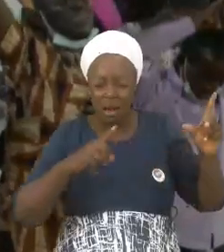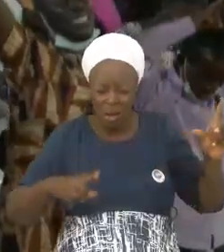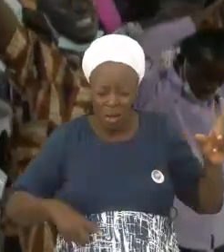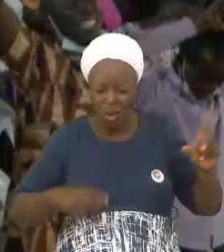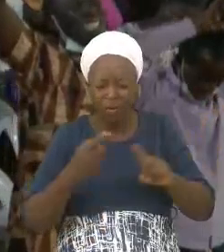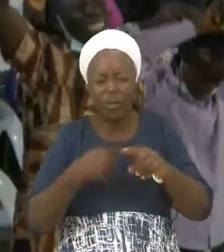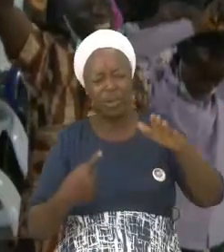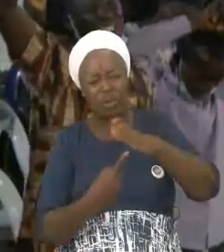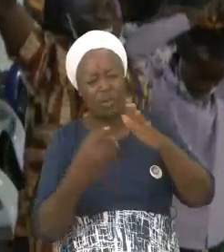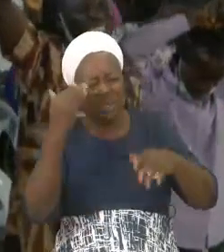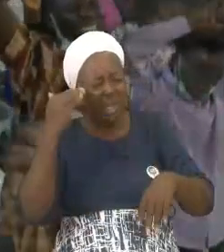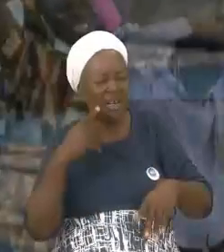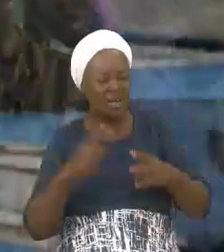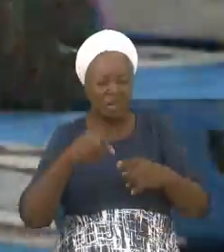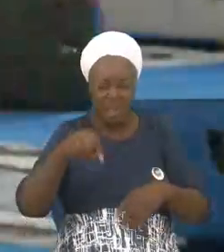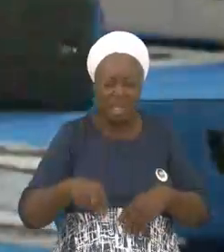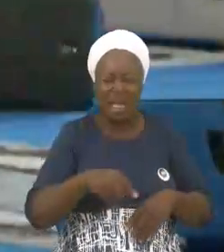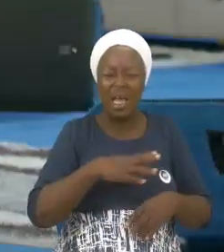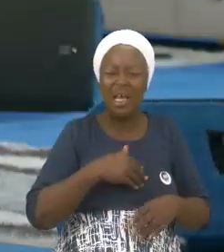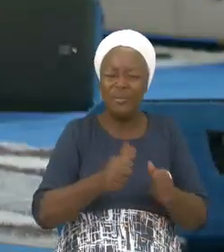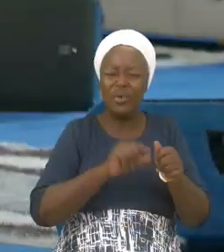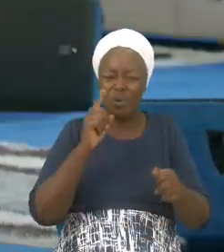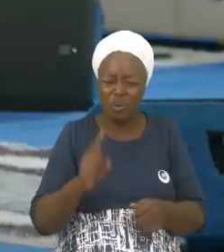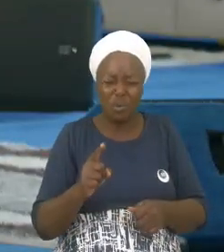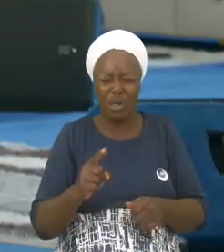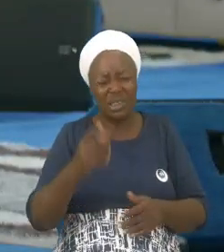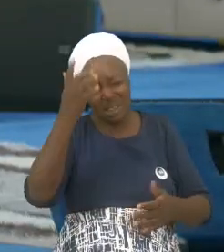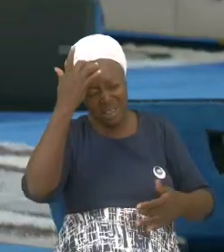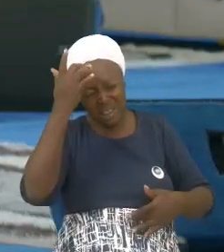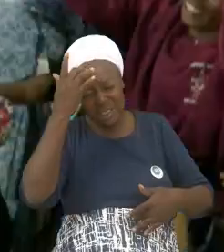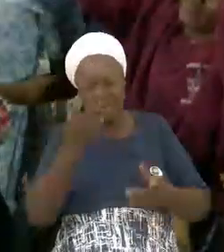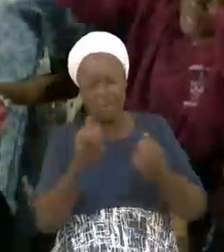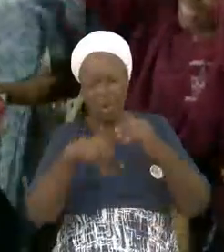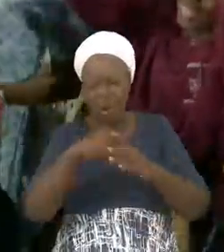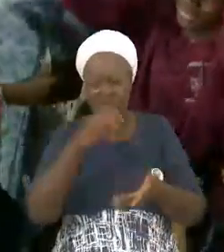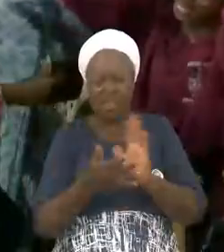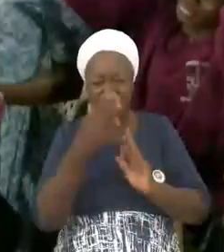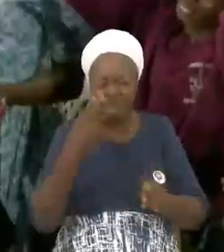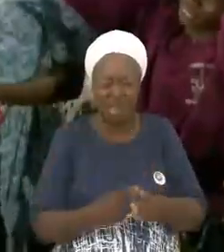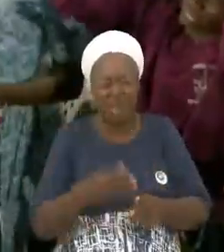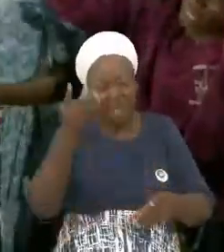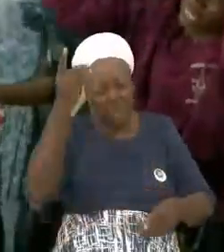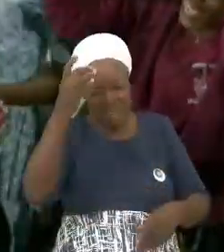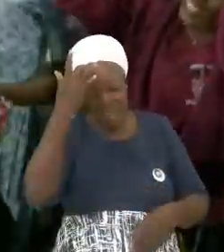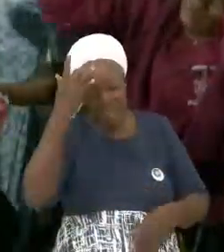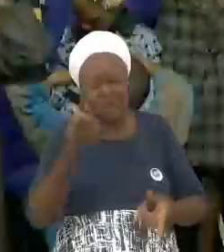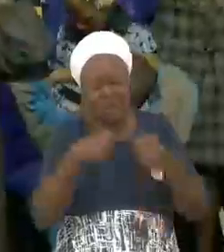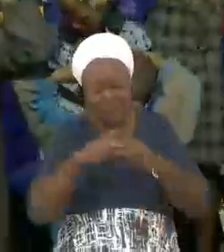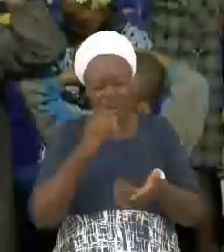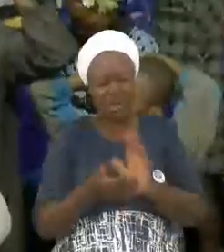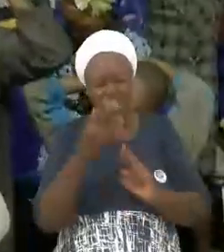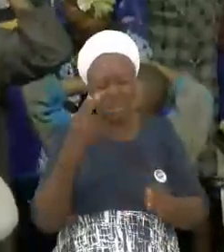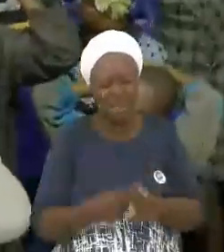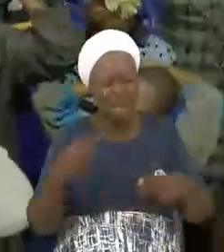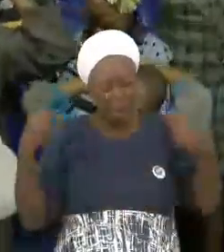of the head to the tip of the toe, everyone, sickness, come out. Disease, come out.